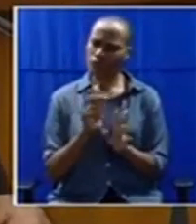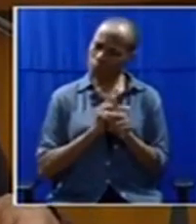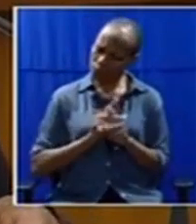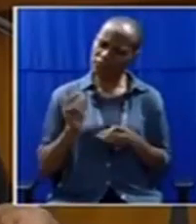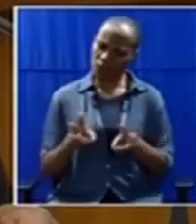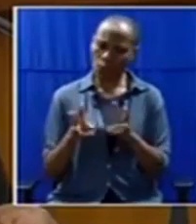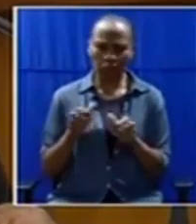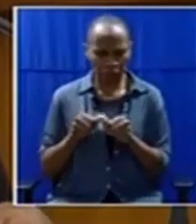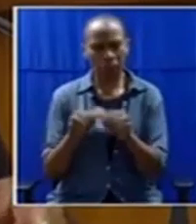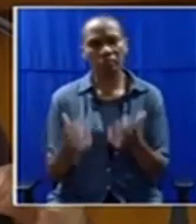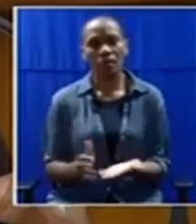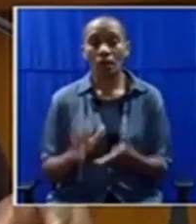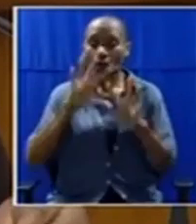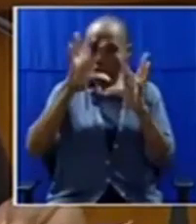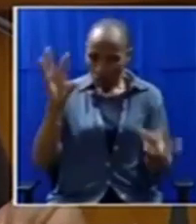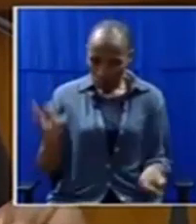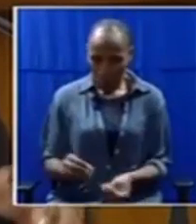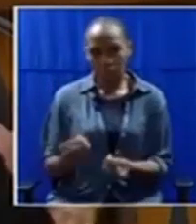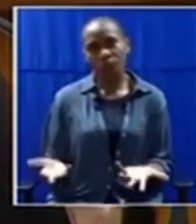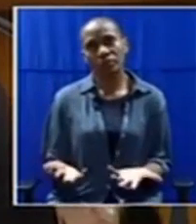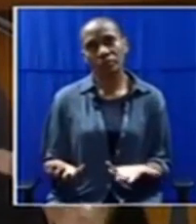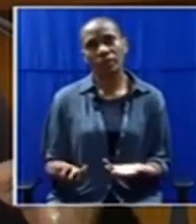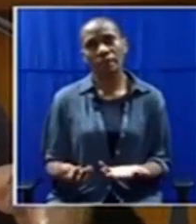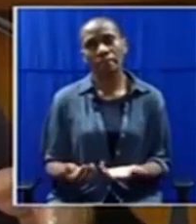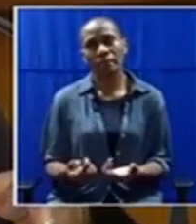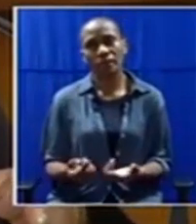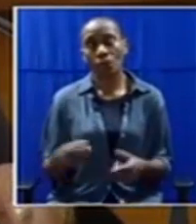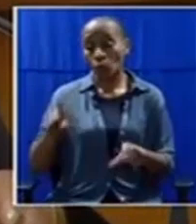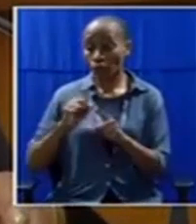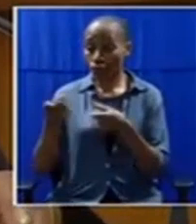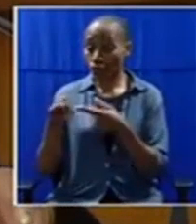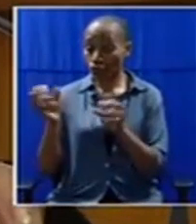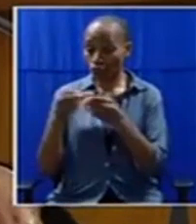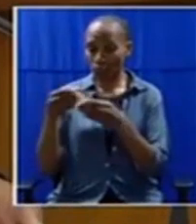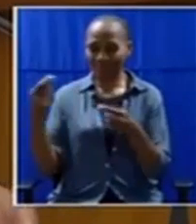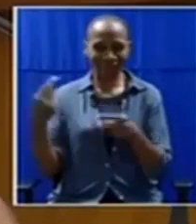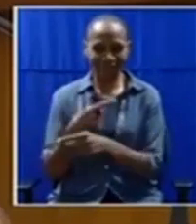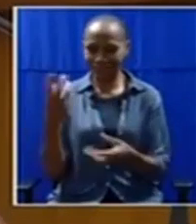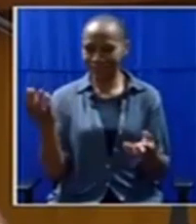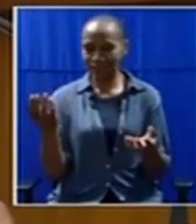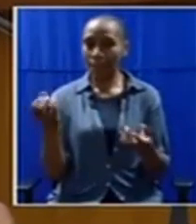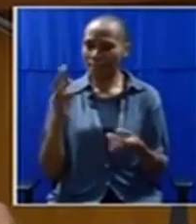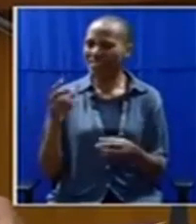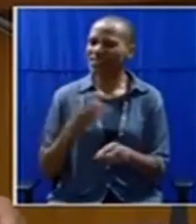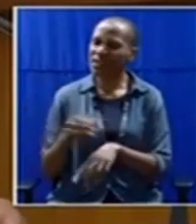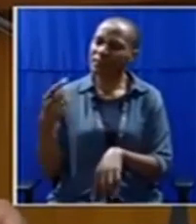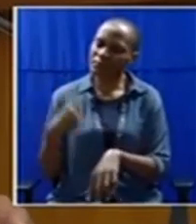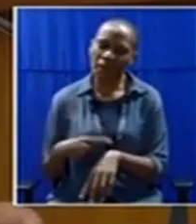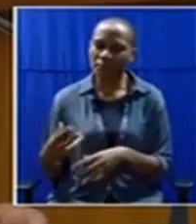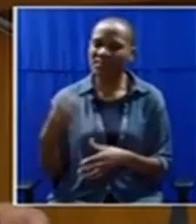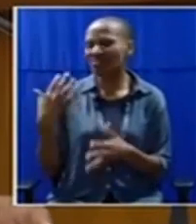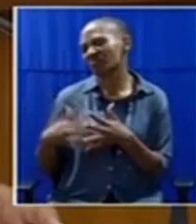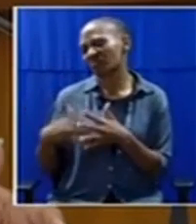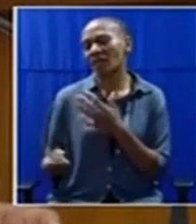manner. Over and above our sharp contradictions as parties, we have also had funny moments in the last 5